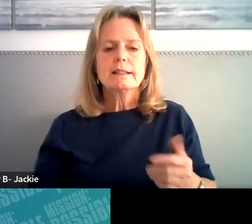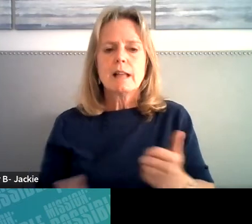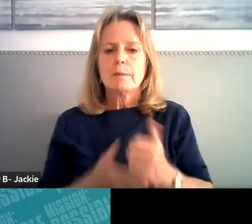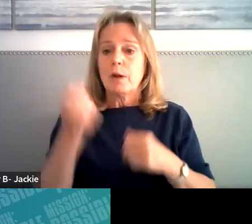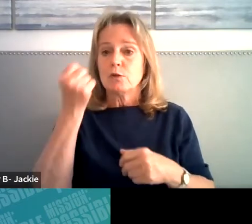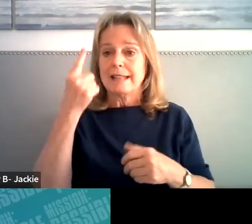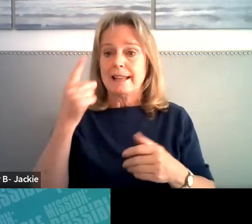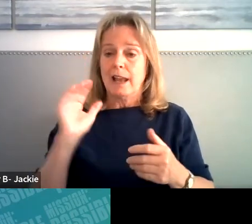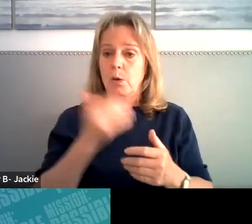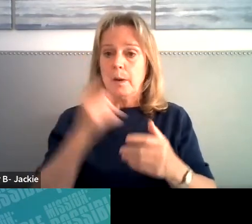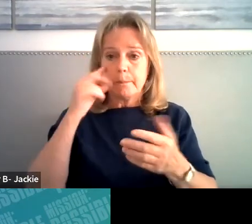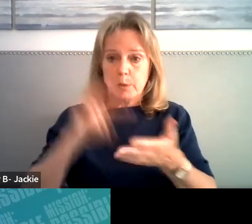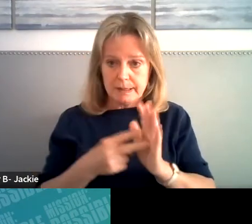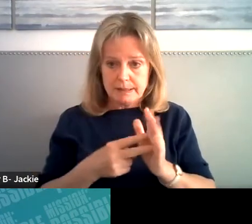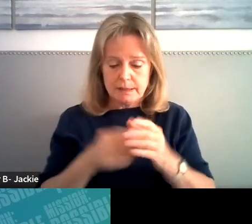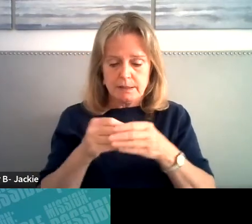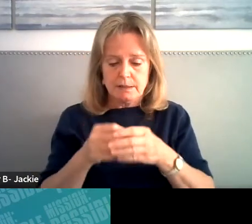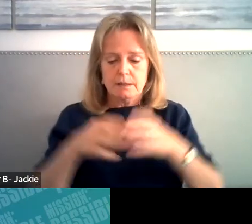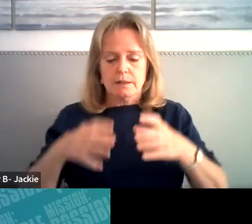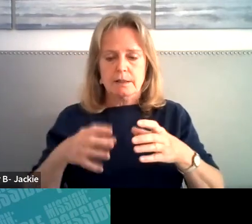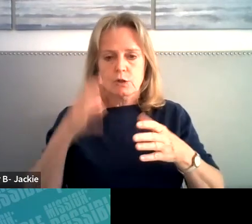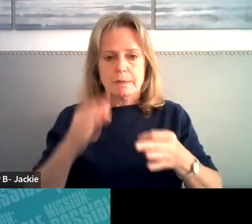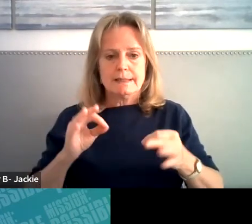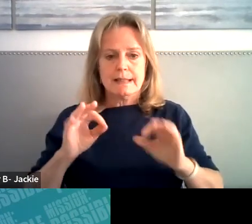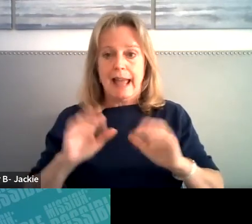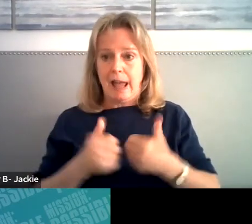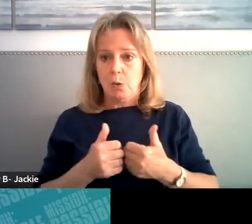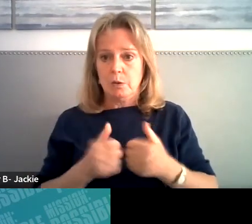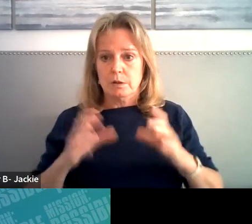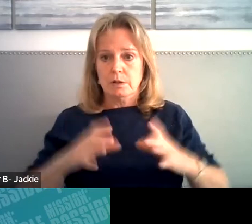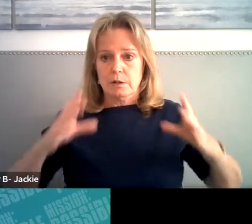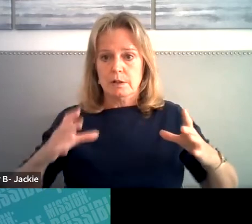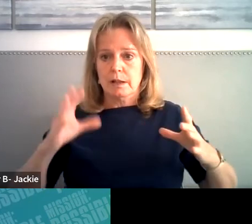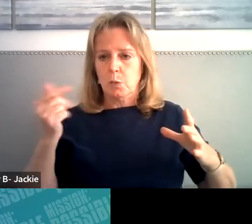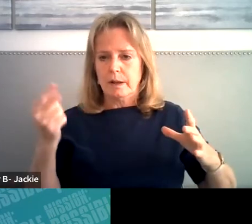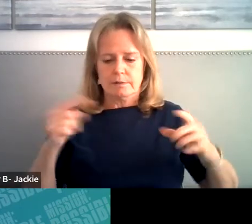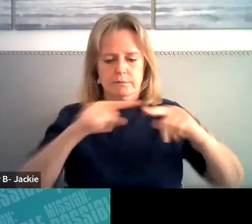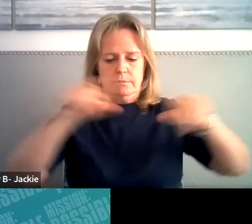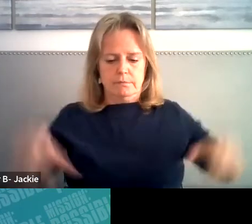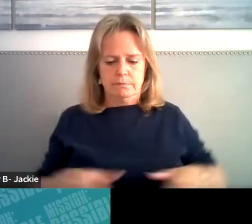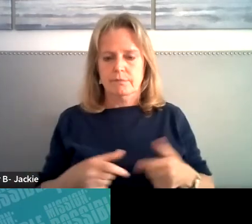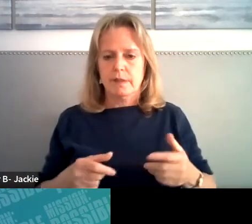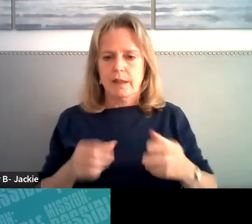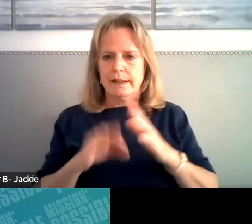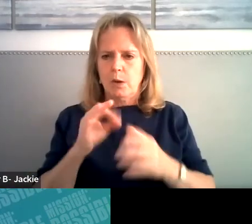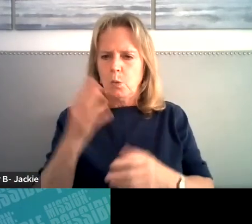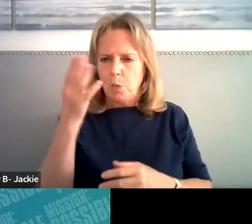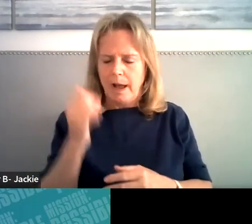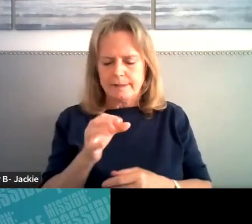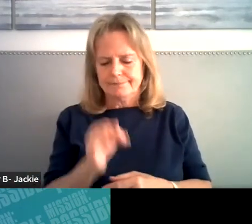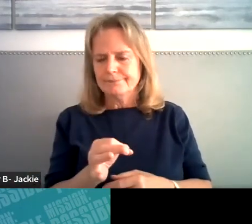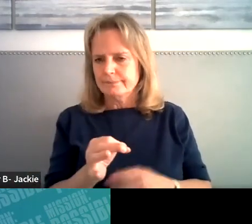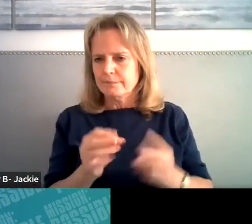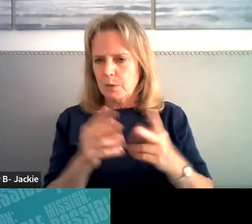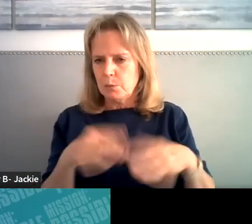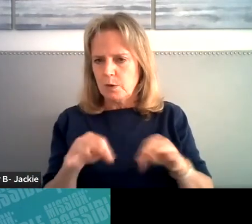to determine our hows and our whats. And finding out our why was very crucial in helping us